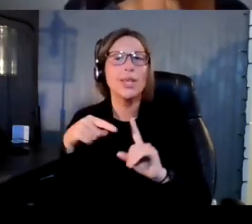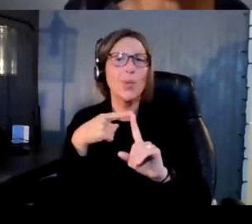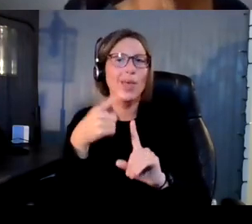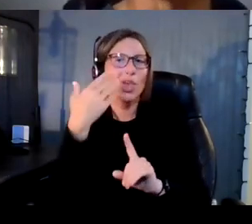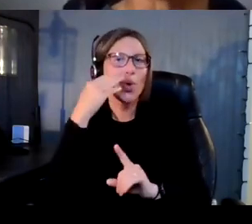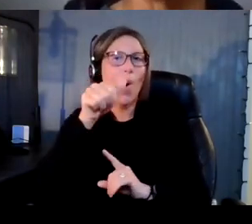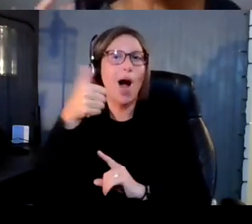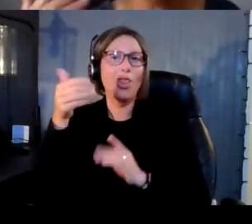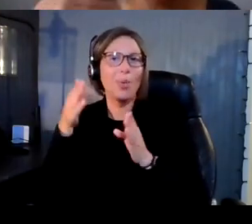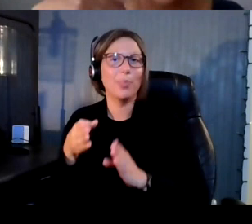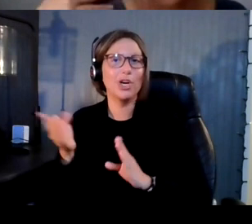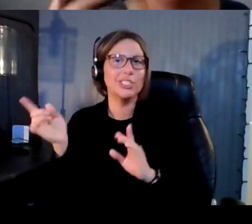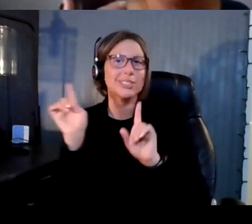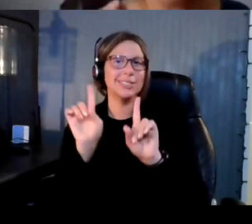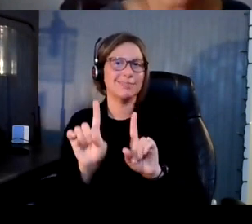person is present,